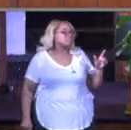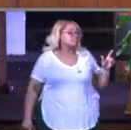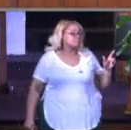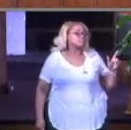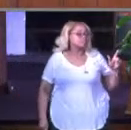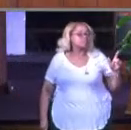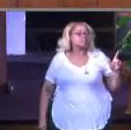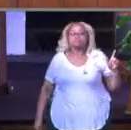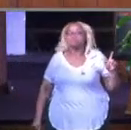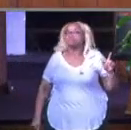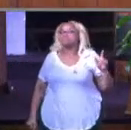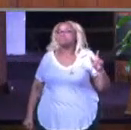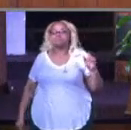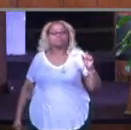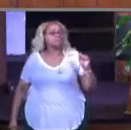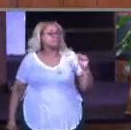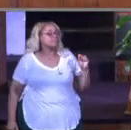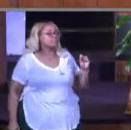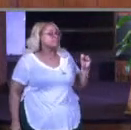Ghost.